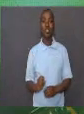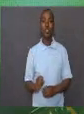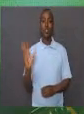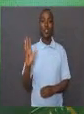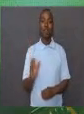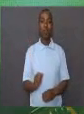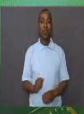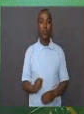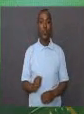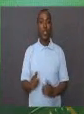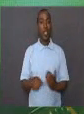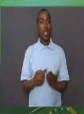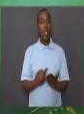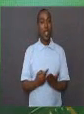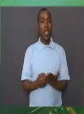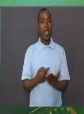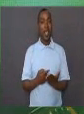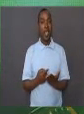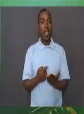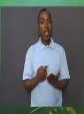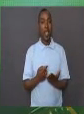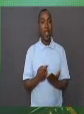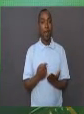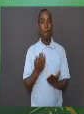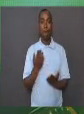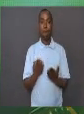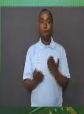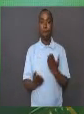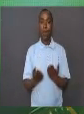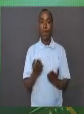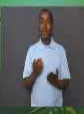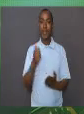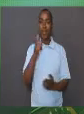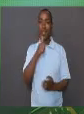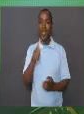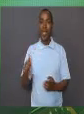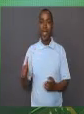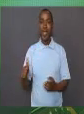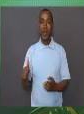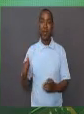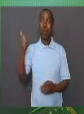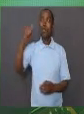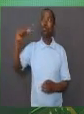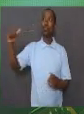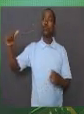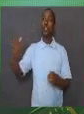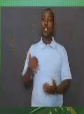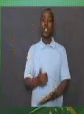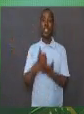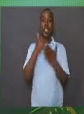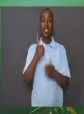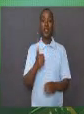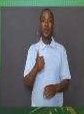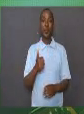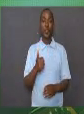This helps to balance the gases in the atmosphere and provides